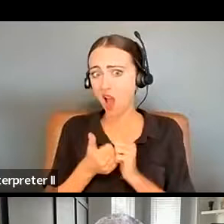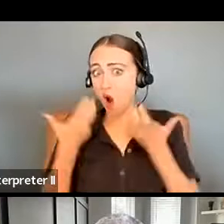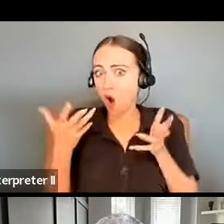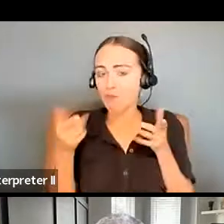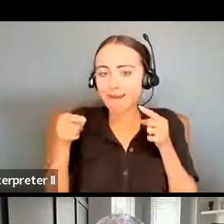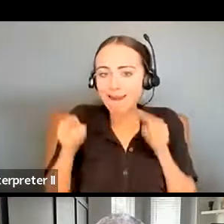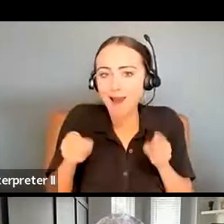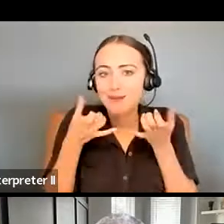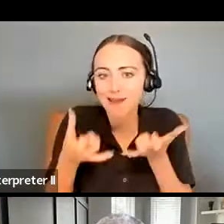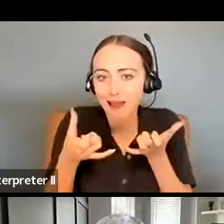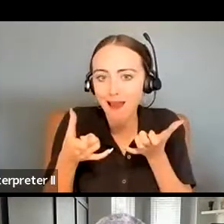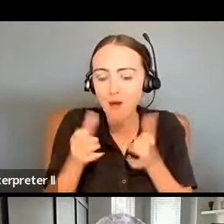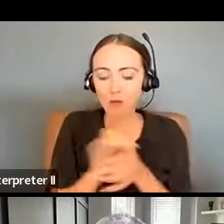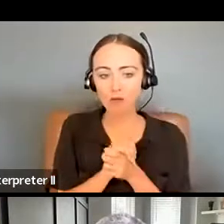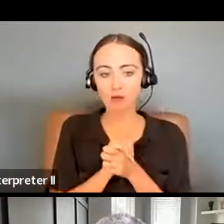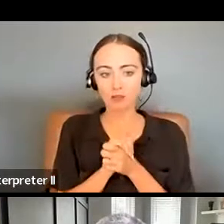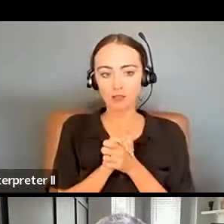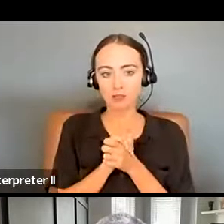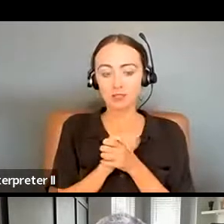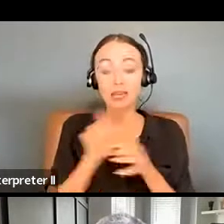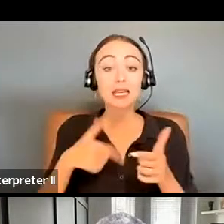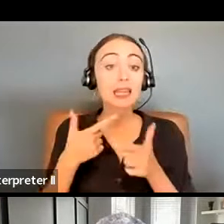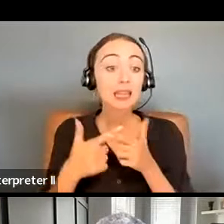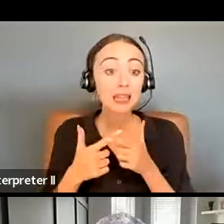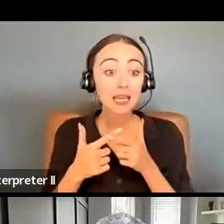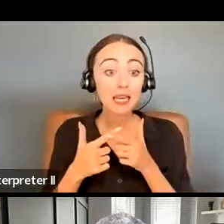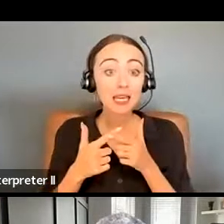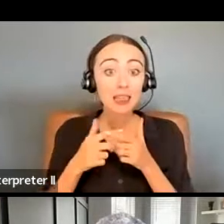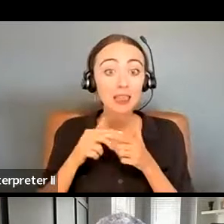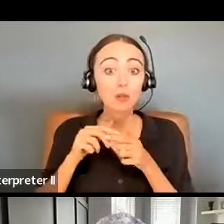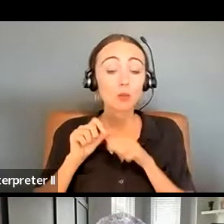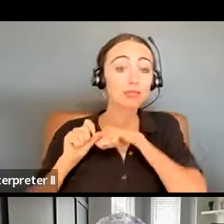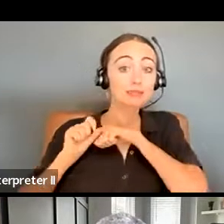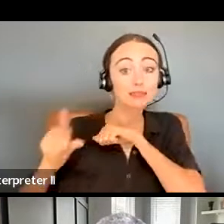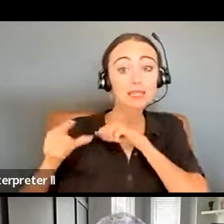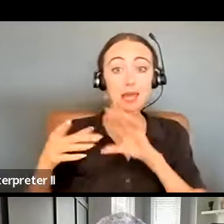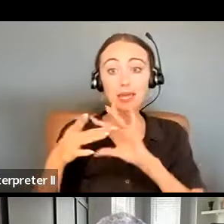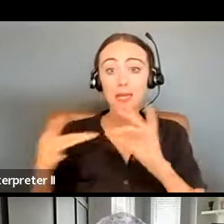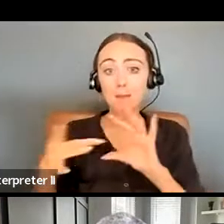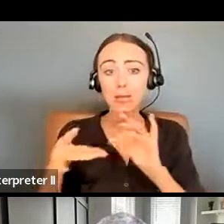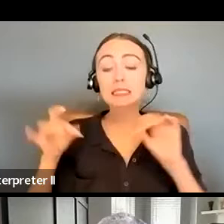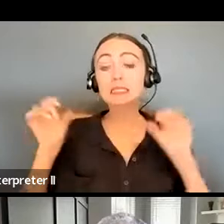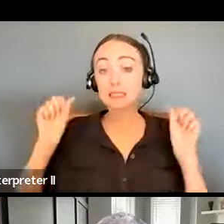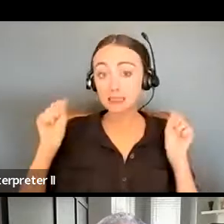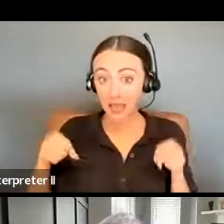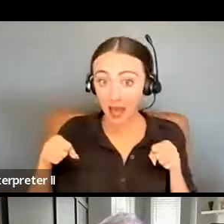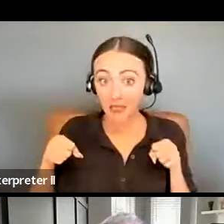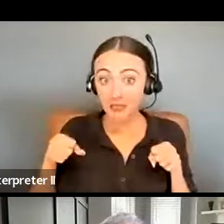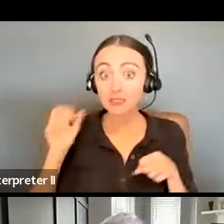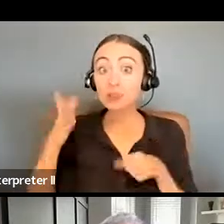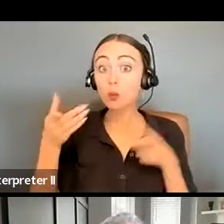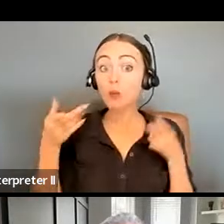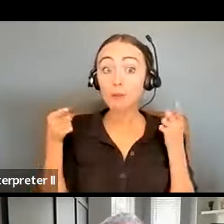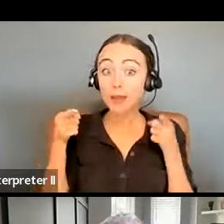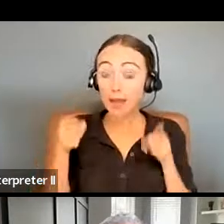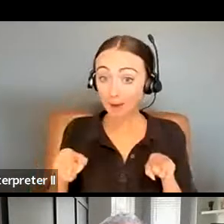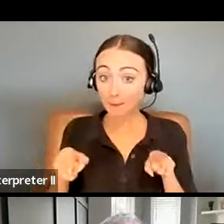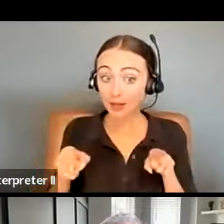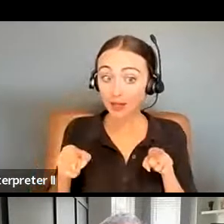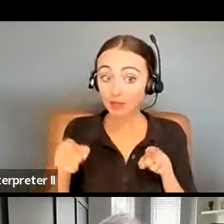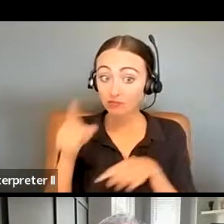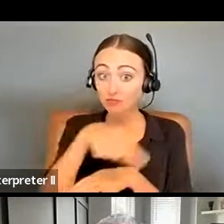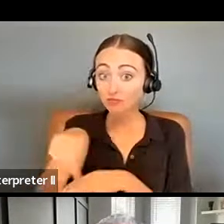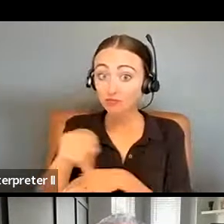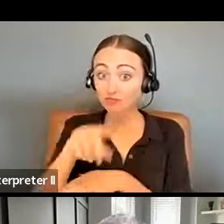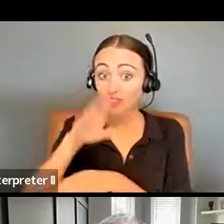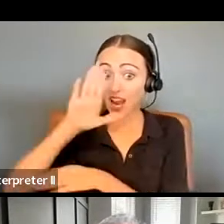default, and how we can then send that message that, yes, this is what is going to be happening. And for those of you